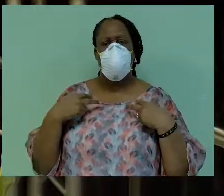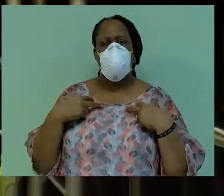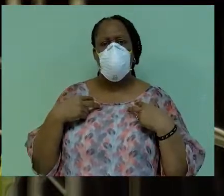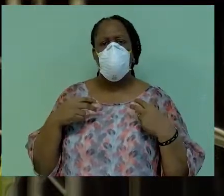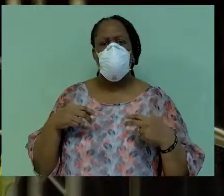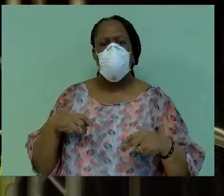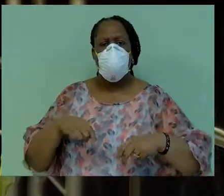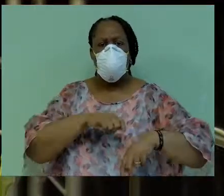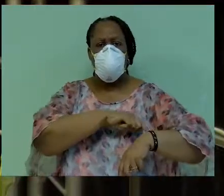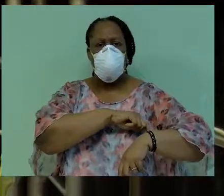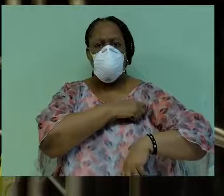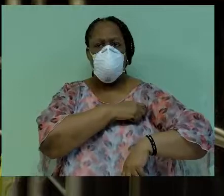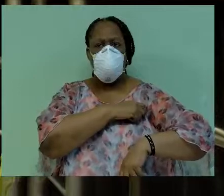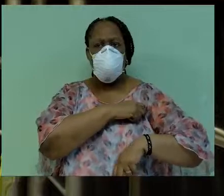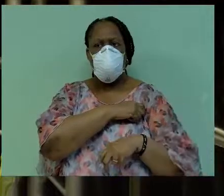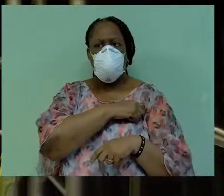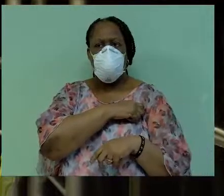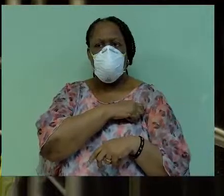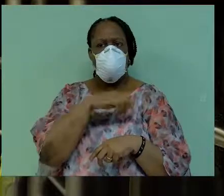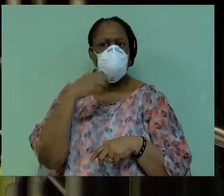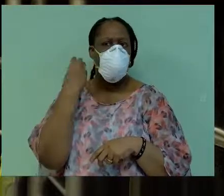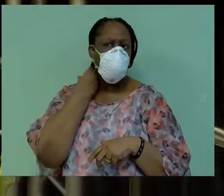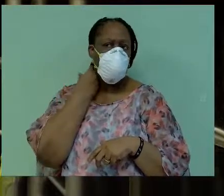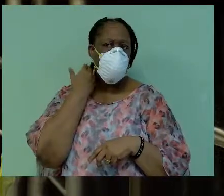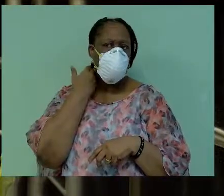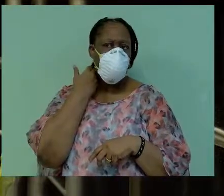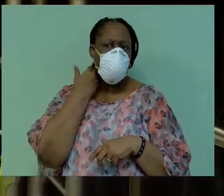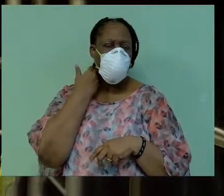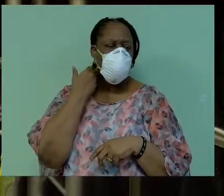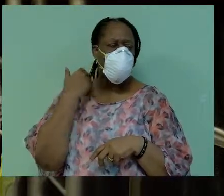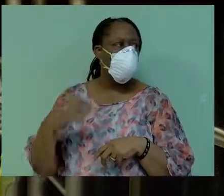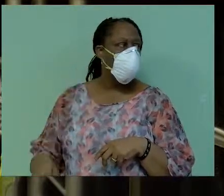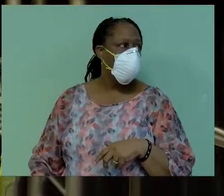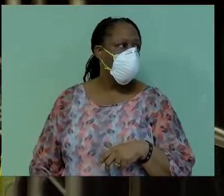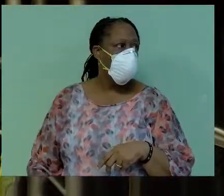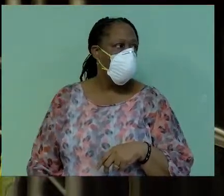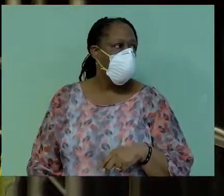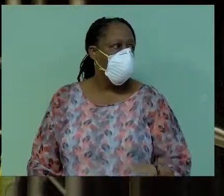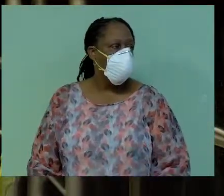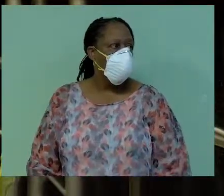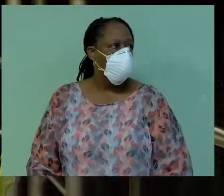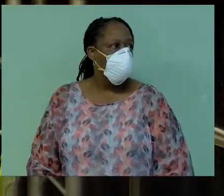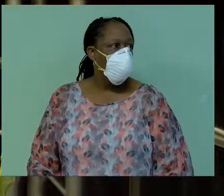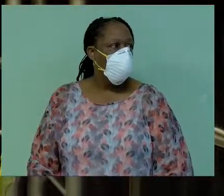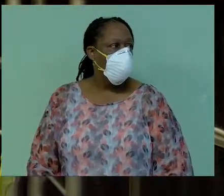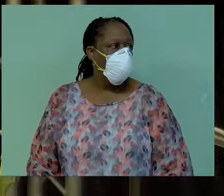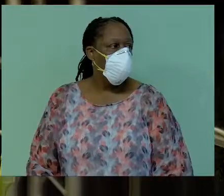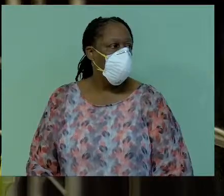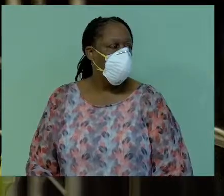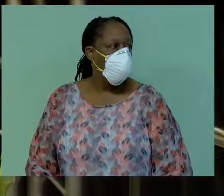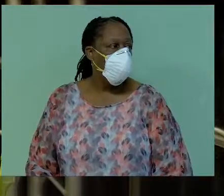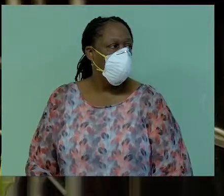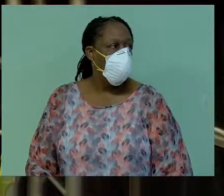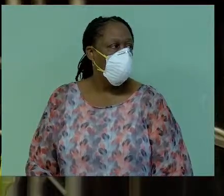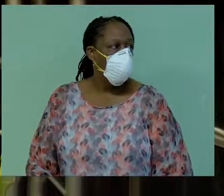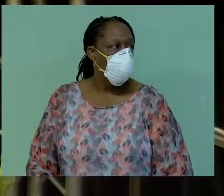quite a few of them across various institutions, police, the health sector, private